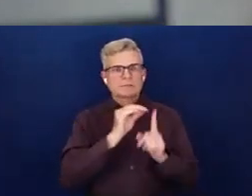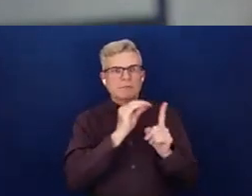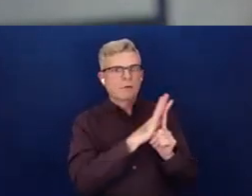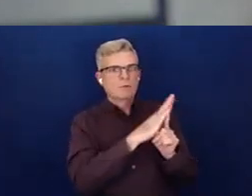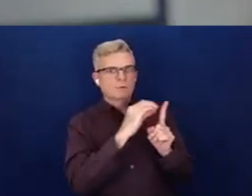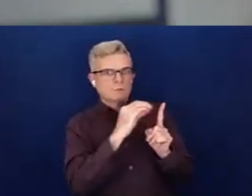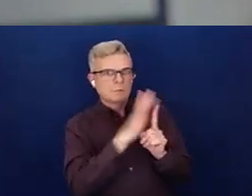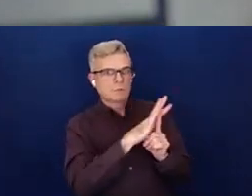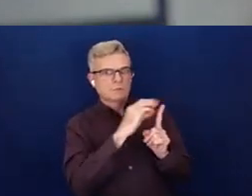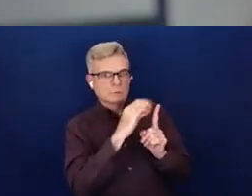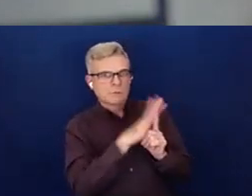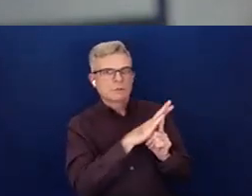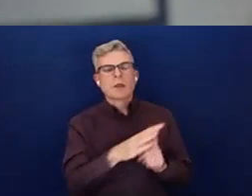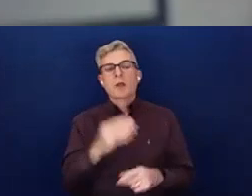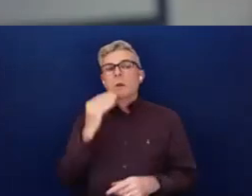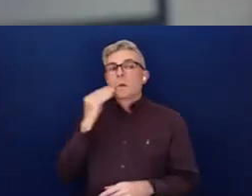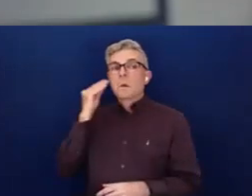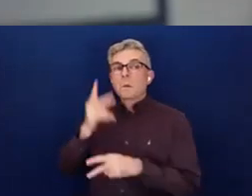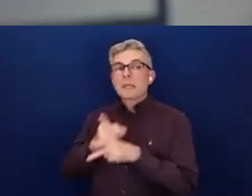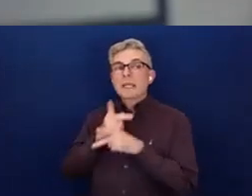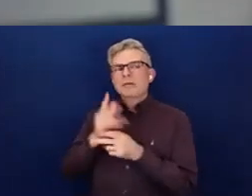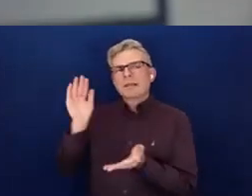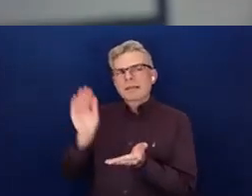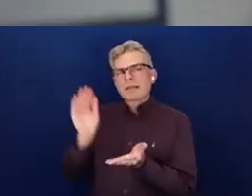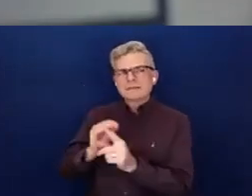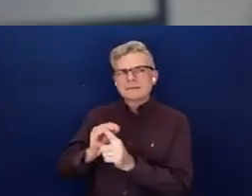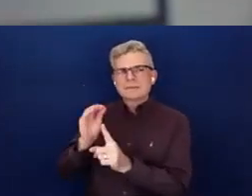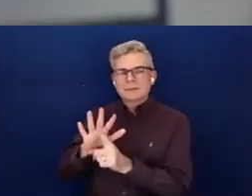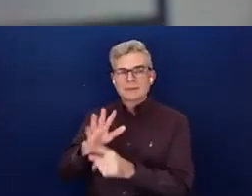the time. I'm watching your face, Sarah. I'm sorry.